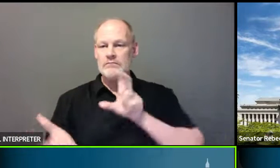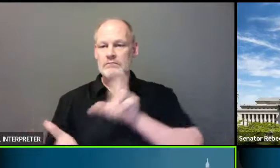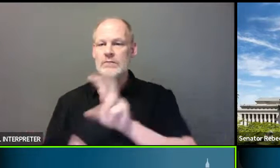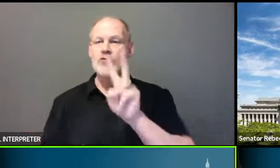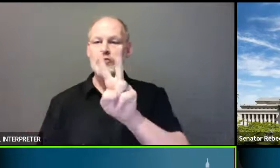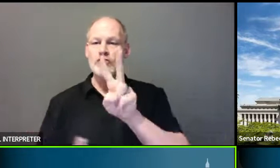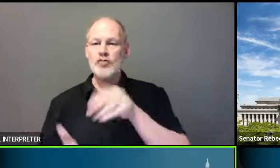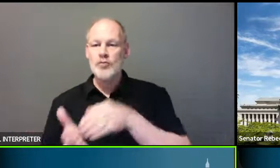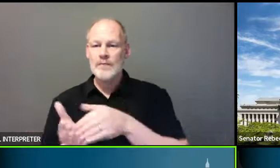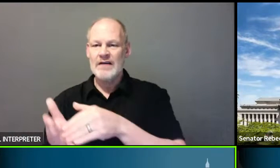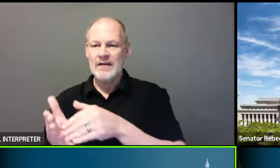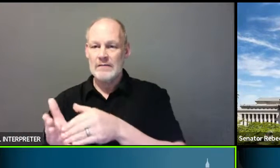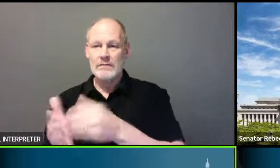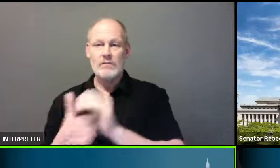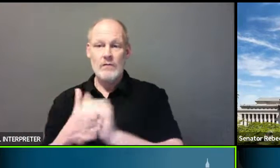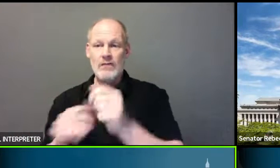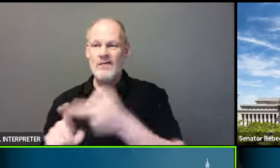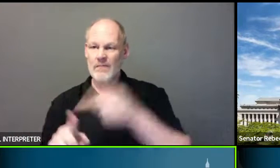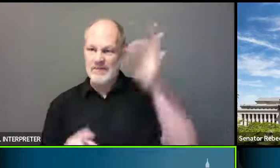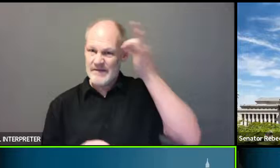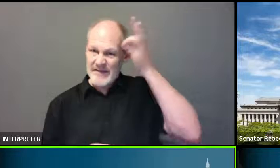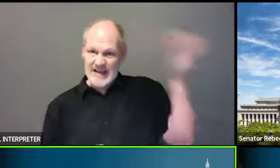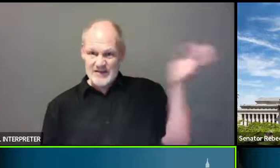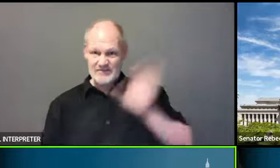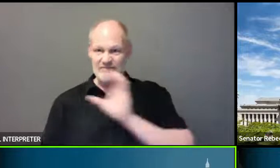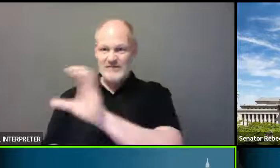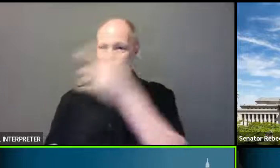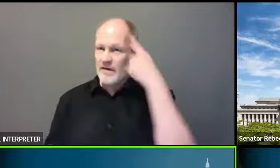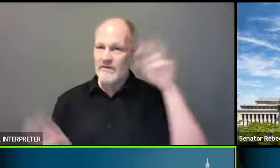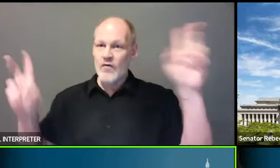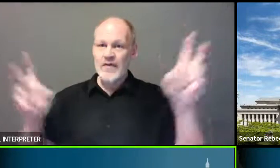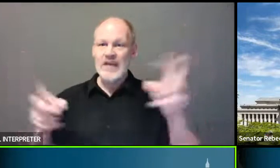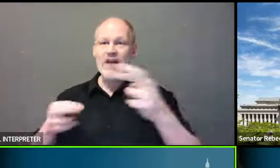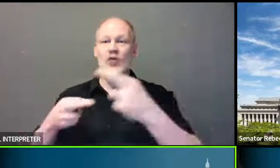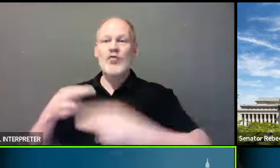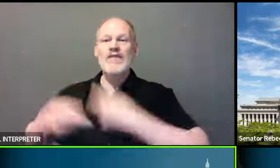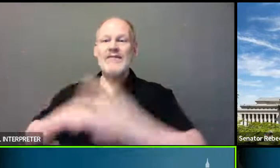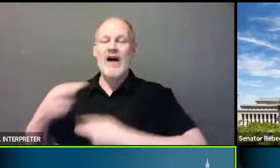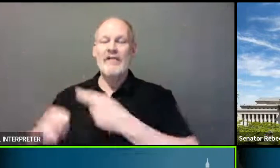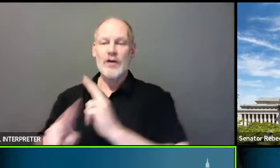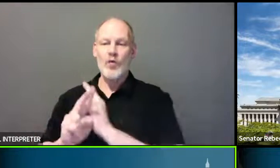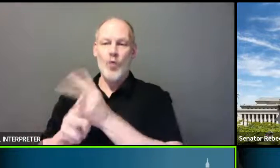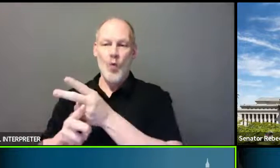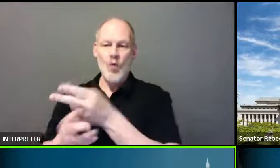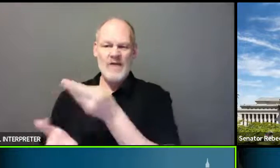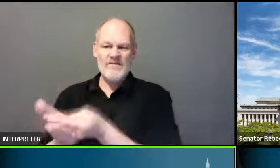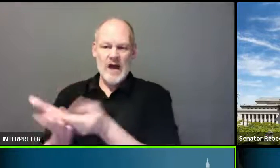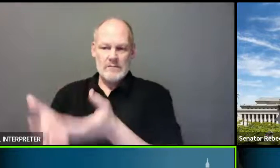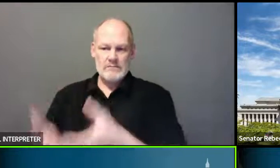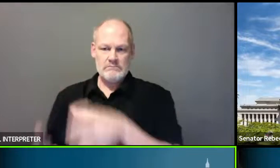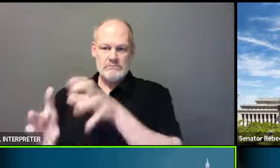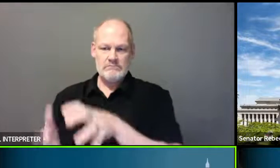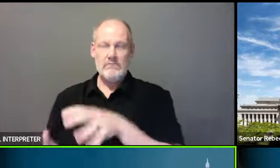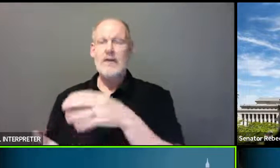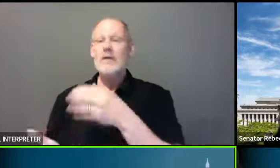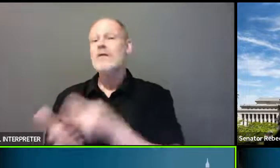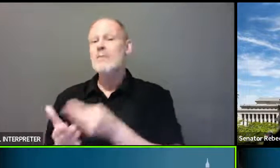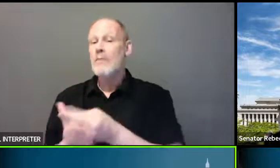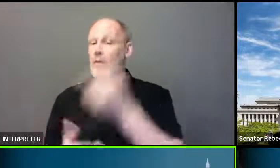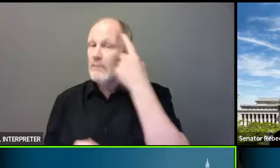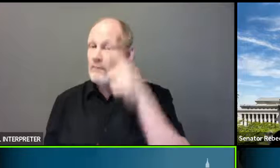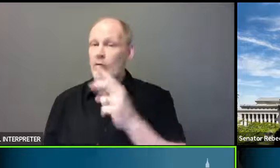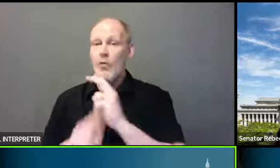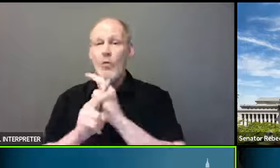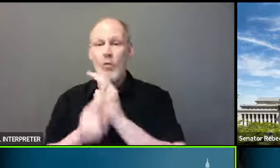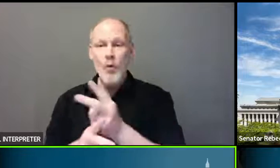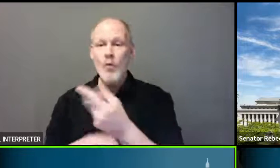federal dollars into the Energy Efficiency Revolving Loan Fund to help provide loans and grants for energy